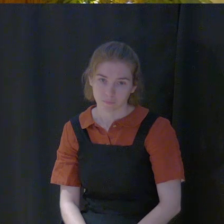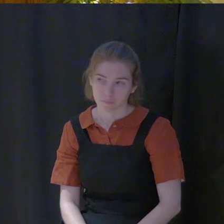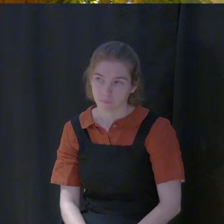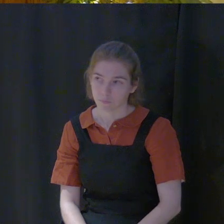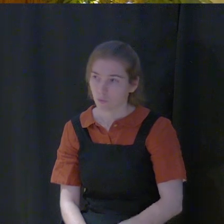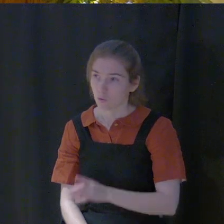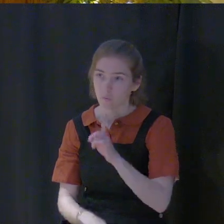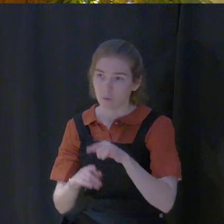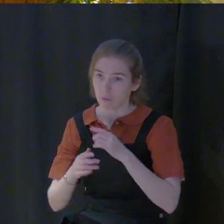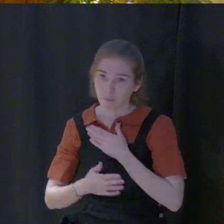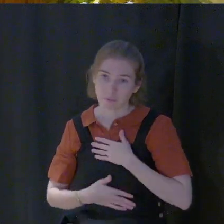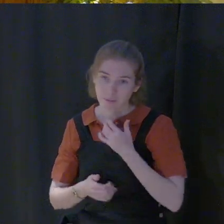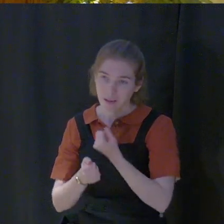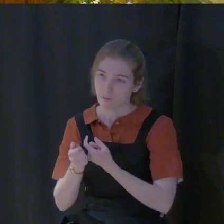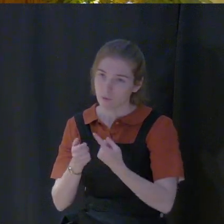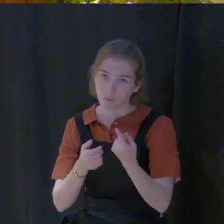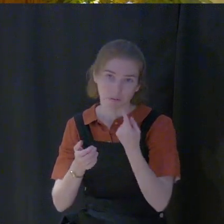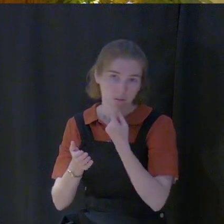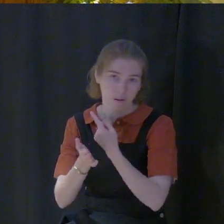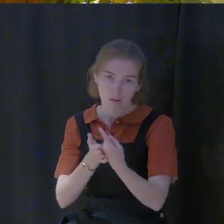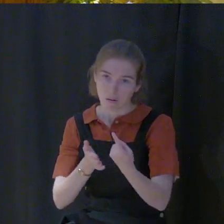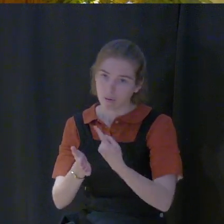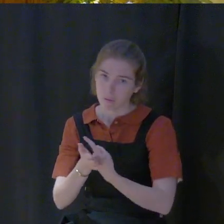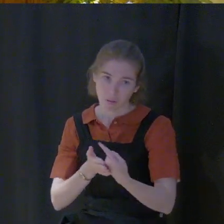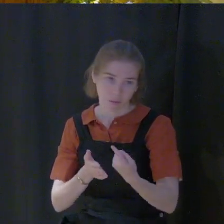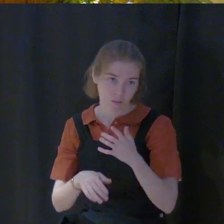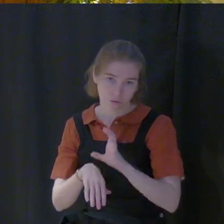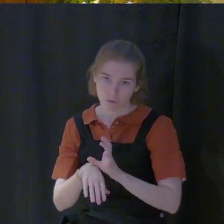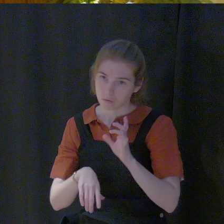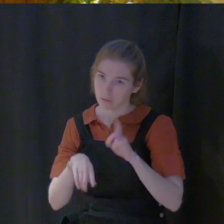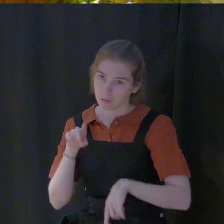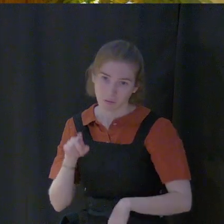We can't please everybody every week in our church. I understand that.